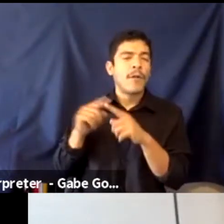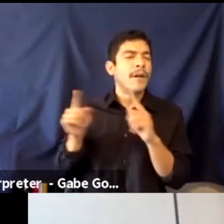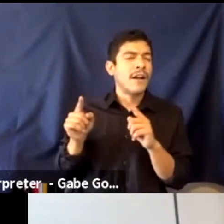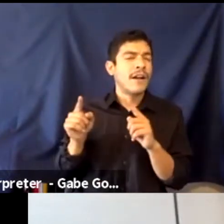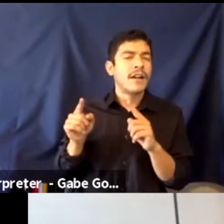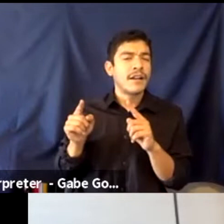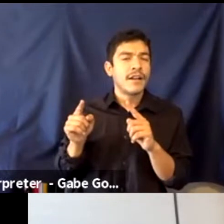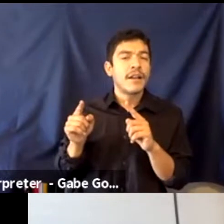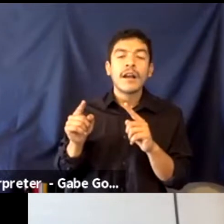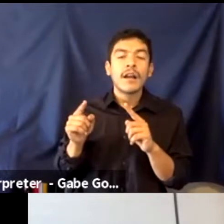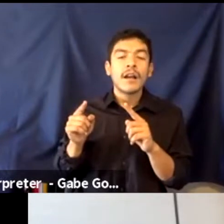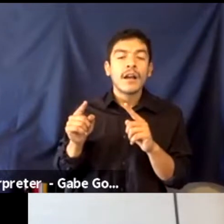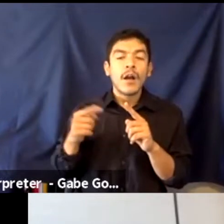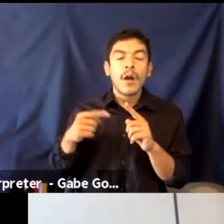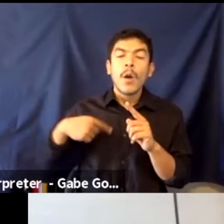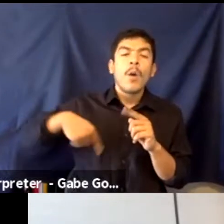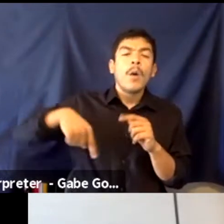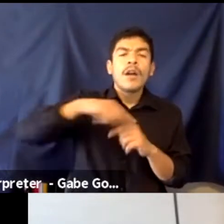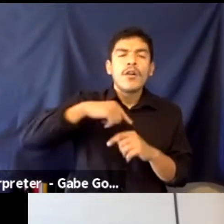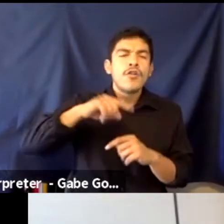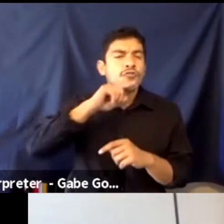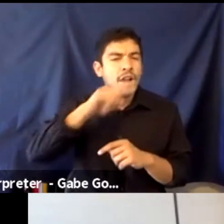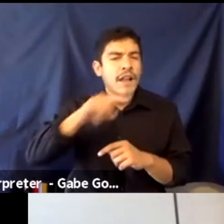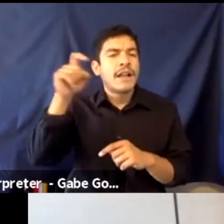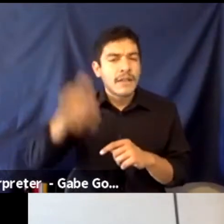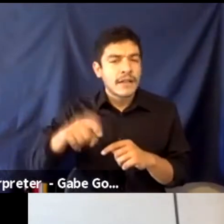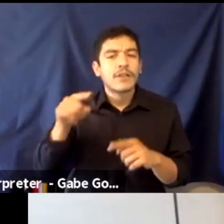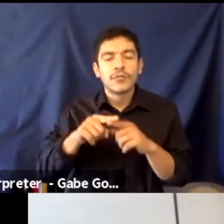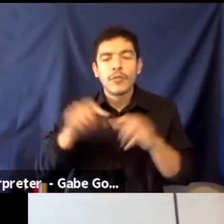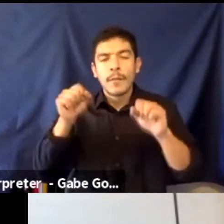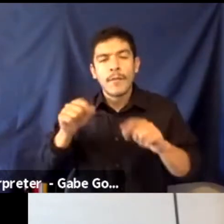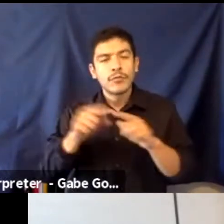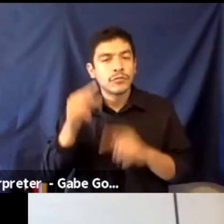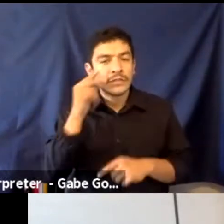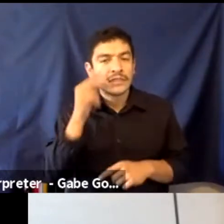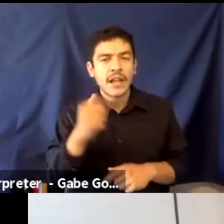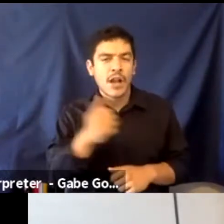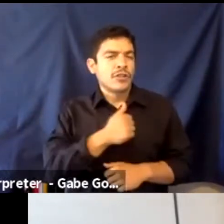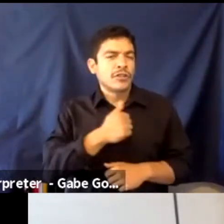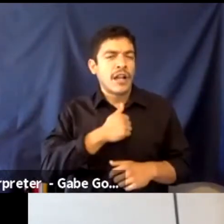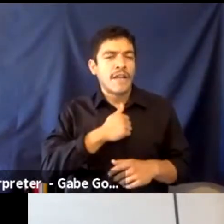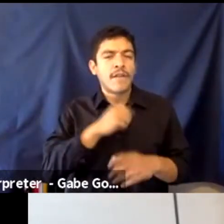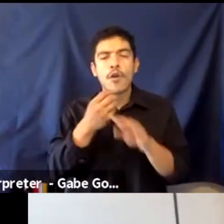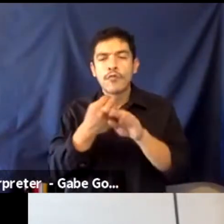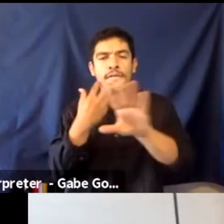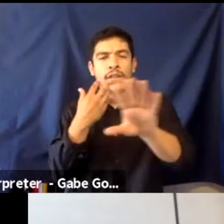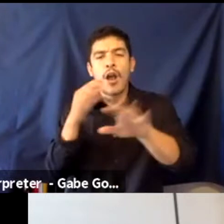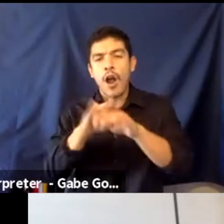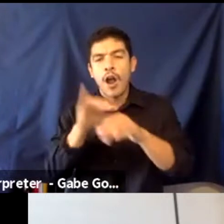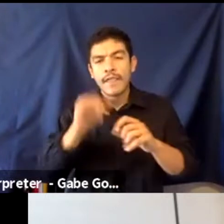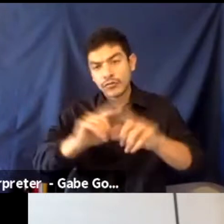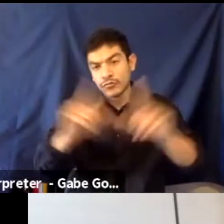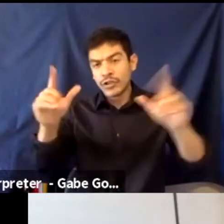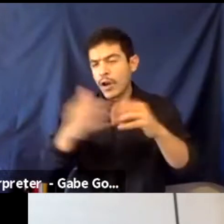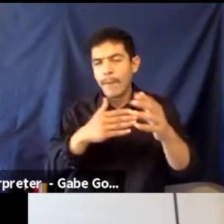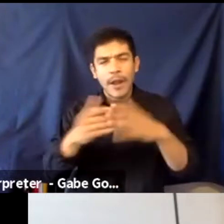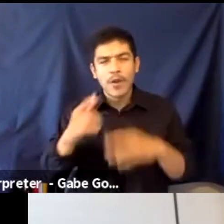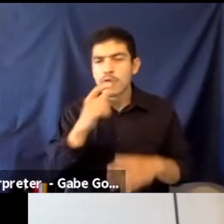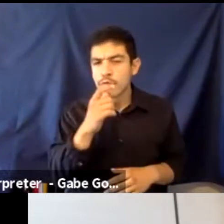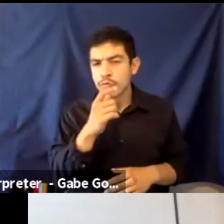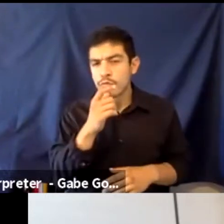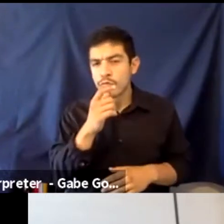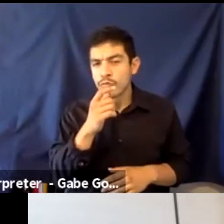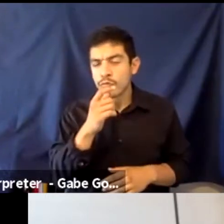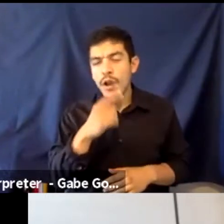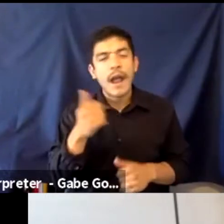because we really do need to be able to see ourselves reflected on screen, no matter who you are, and any way